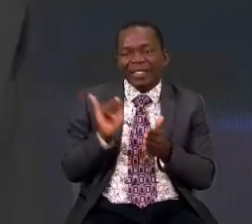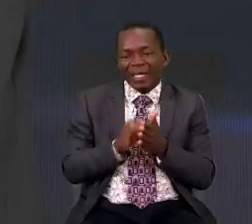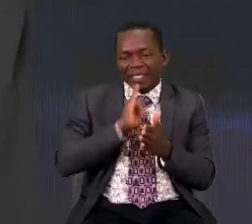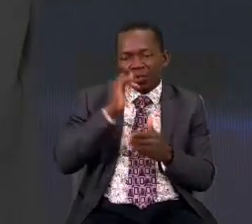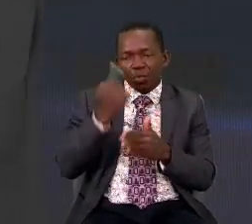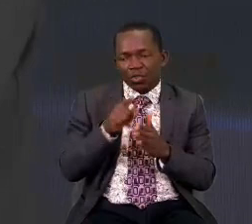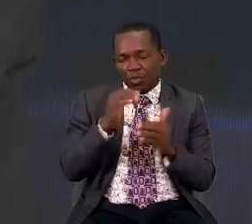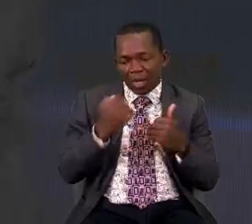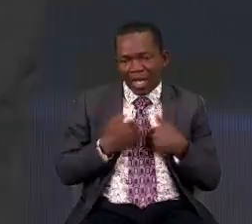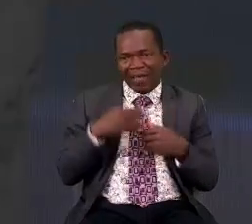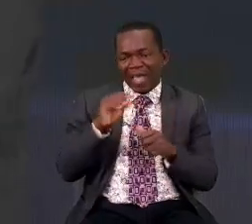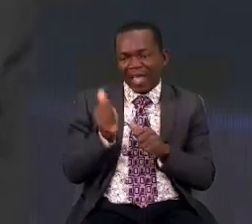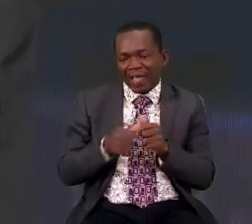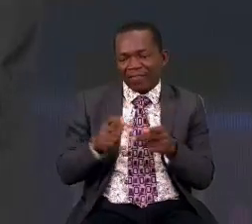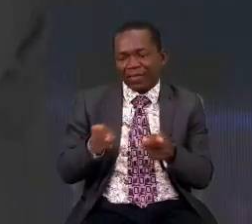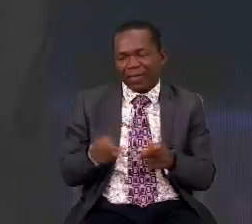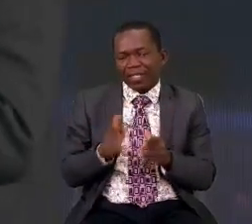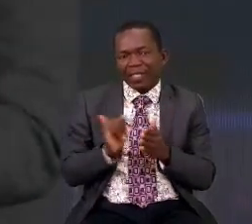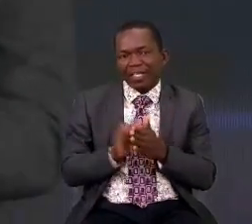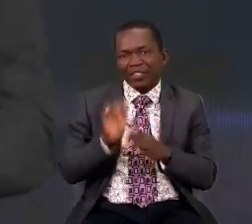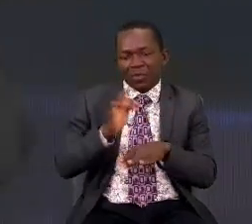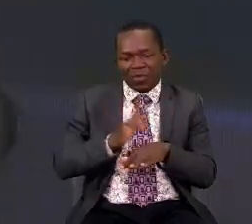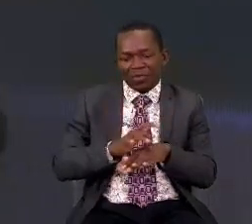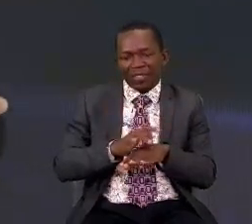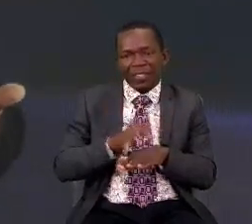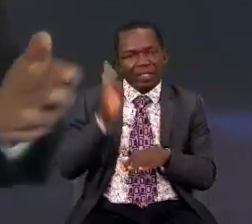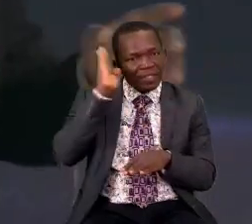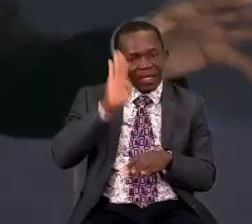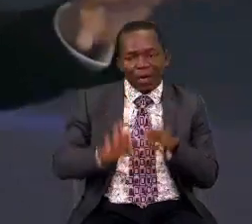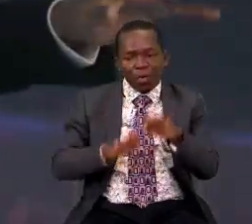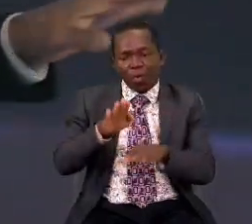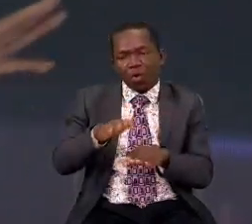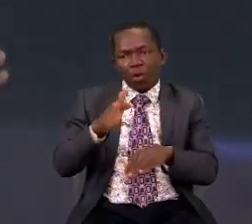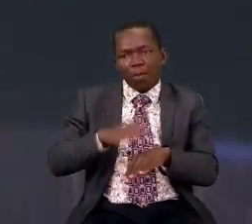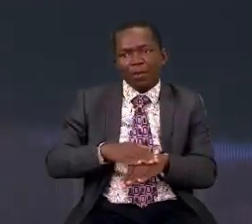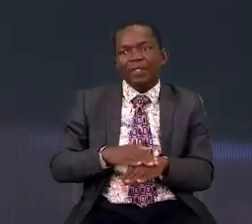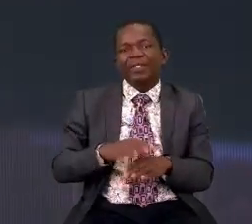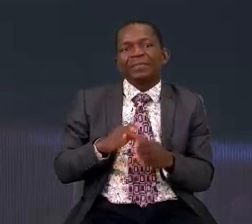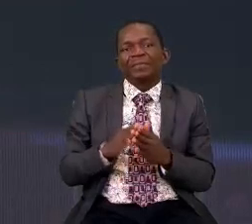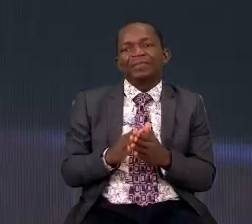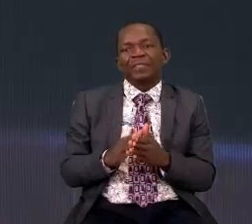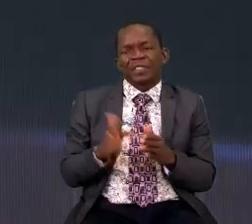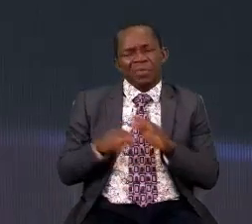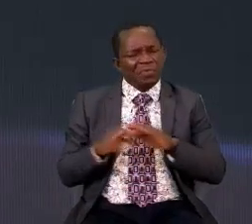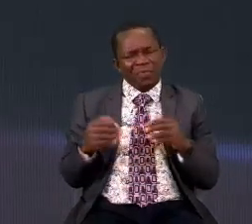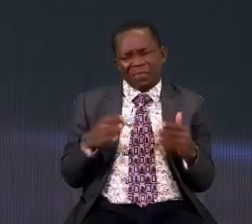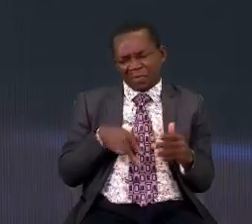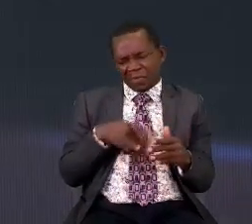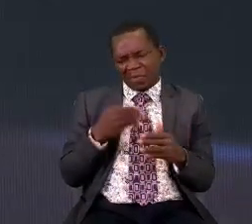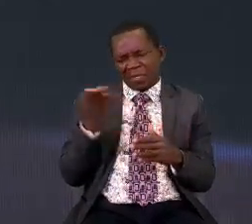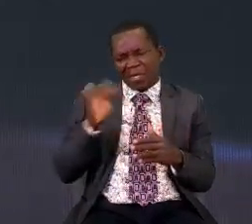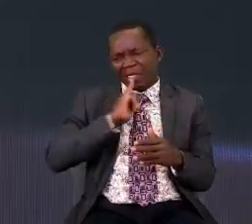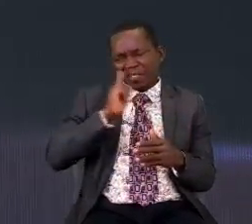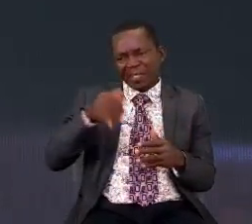in the way your difficulties in the way and they wrote there and the cherry tree there is so